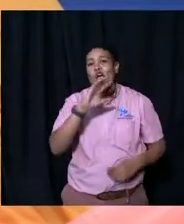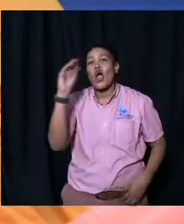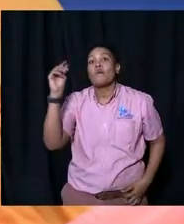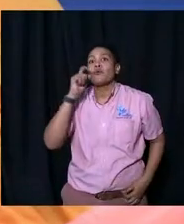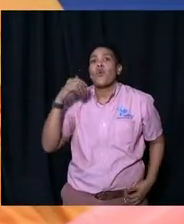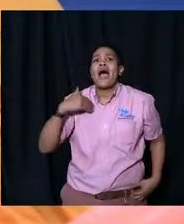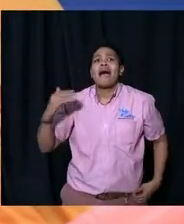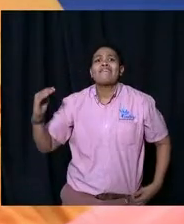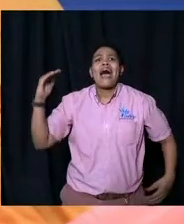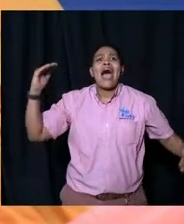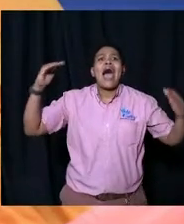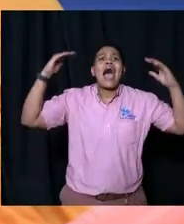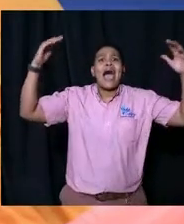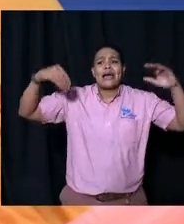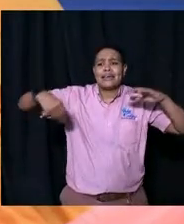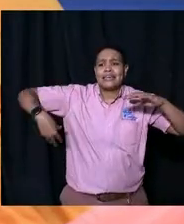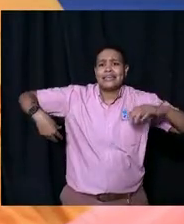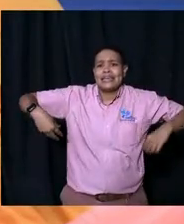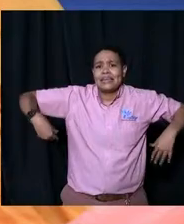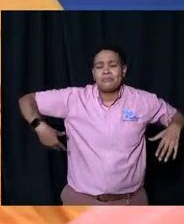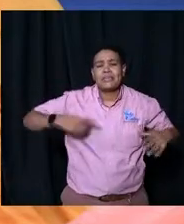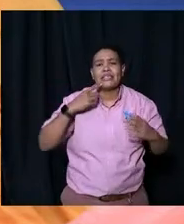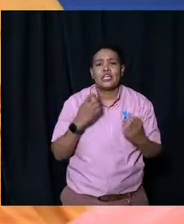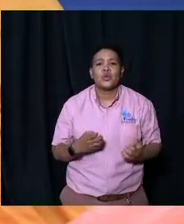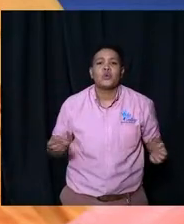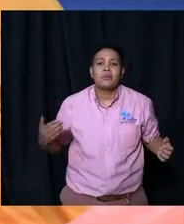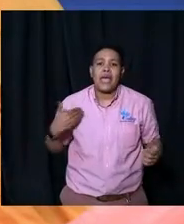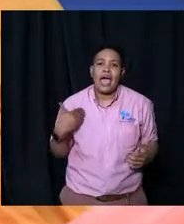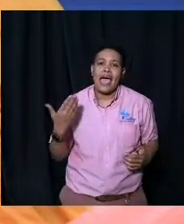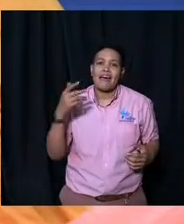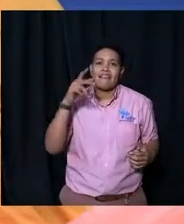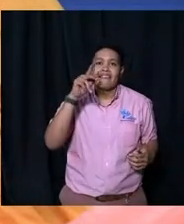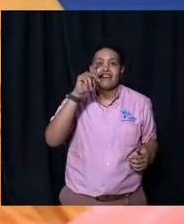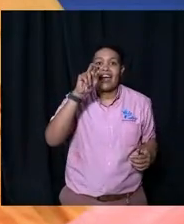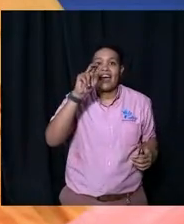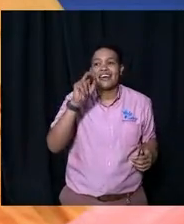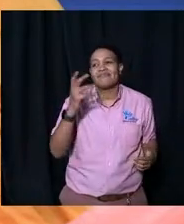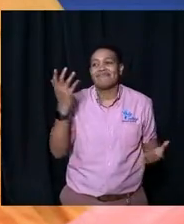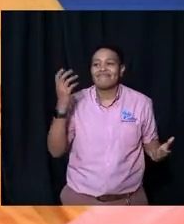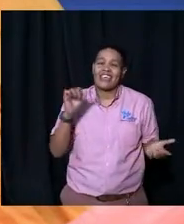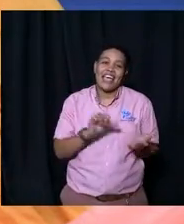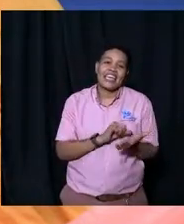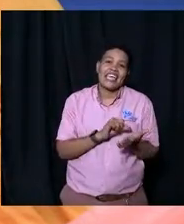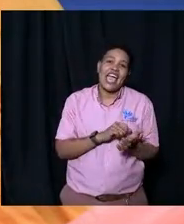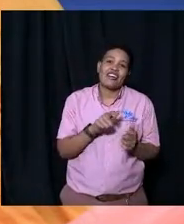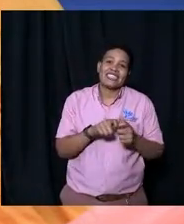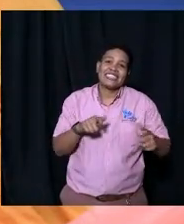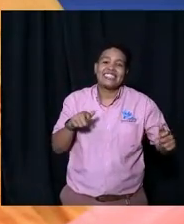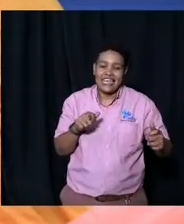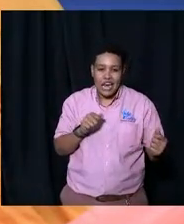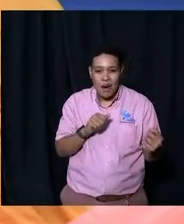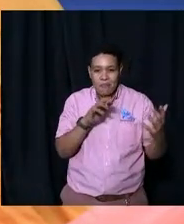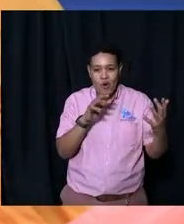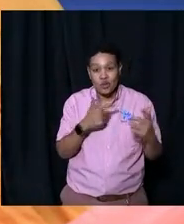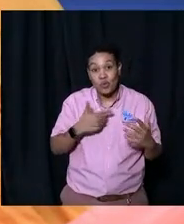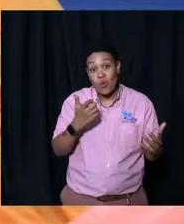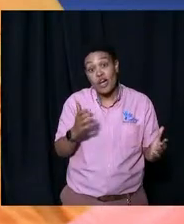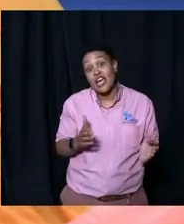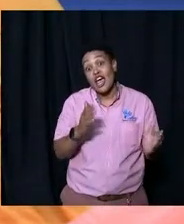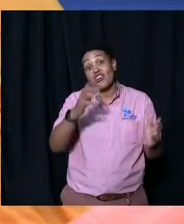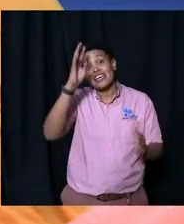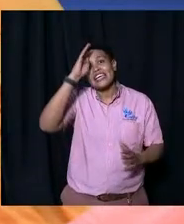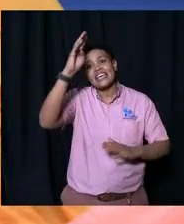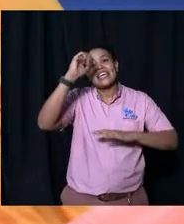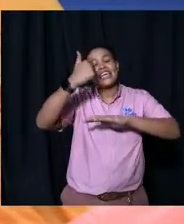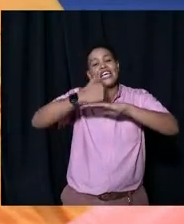high emitting equipment. So there's a carrot and a stick approach. We want to also encourage